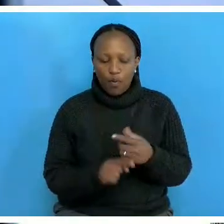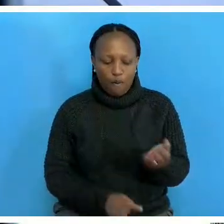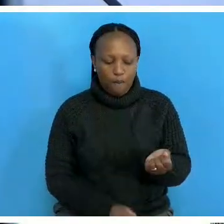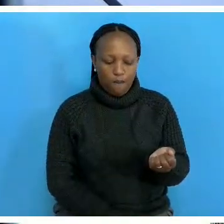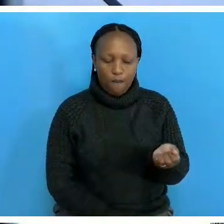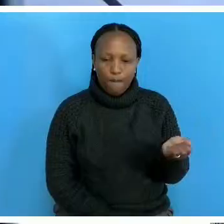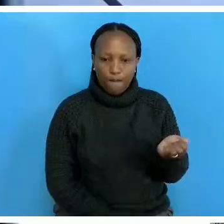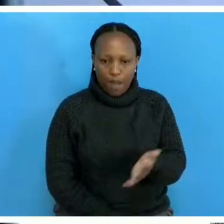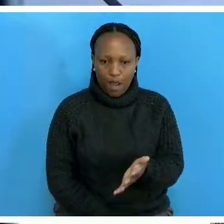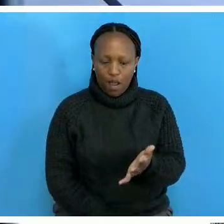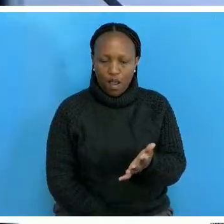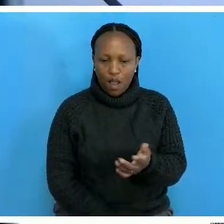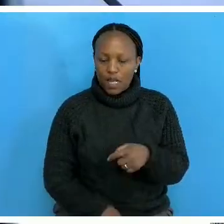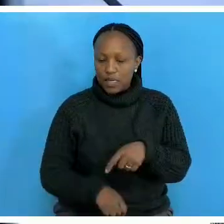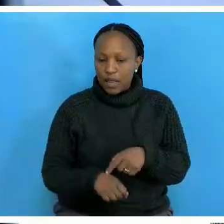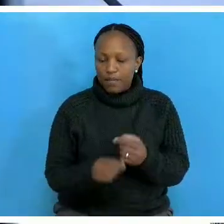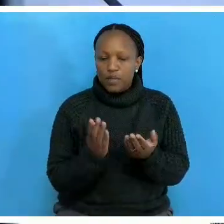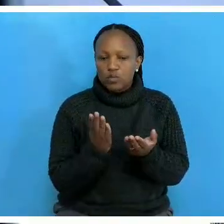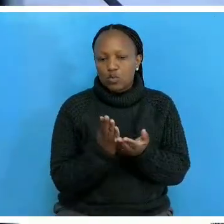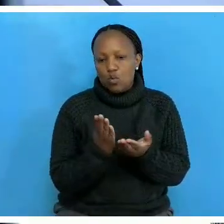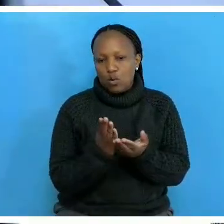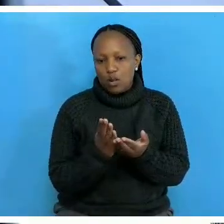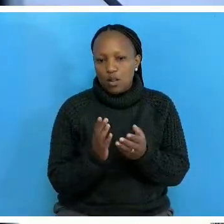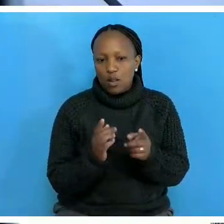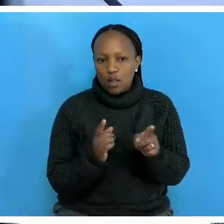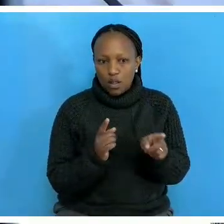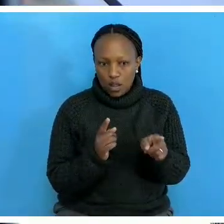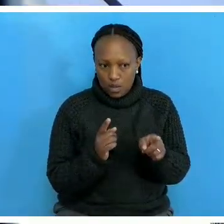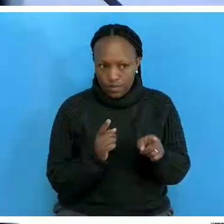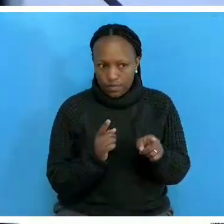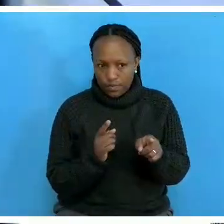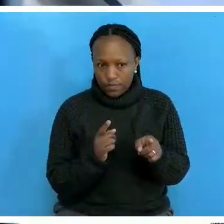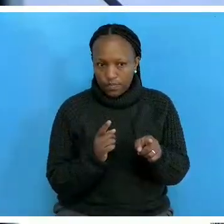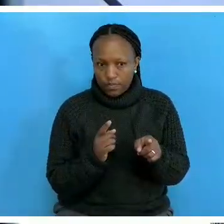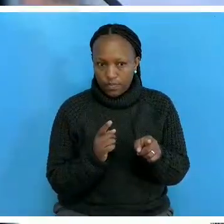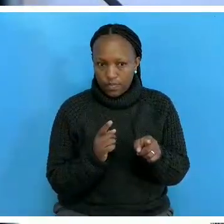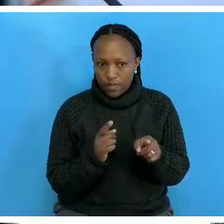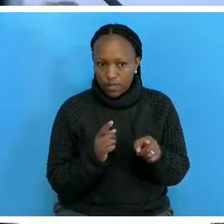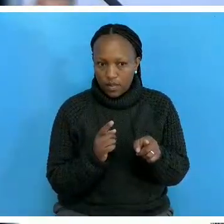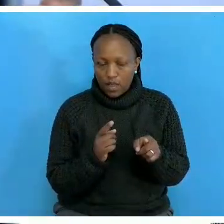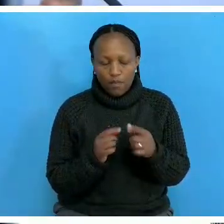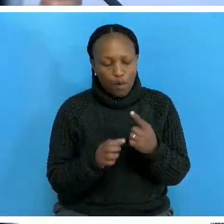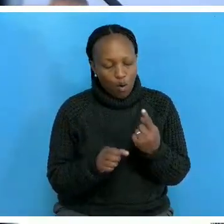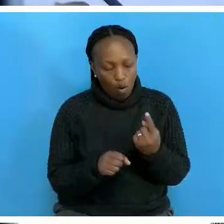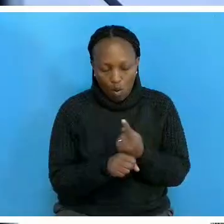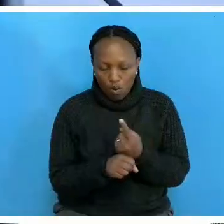hours? And that is part, and it has always been part